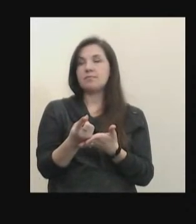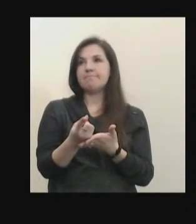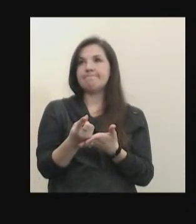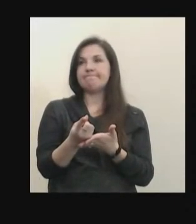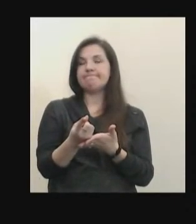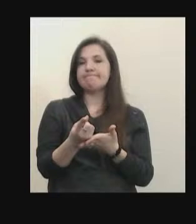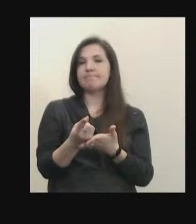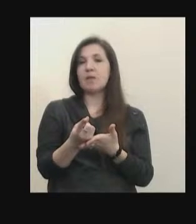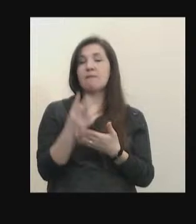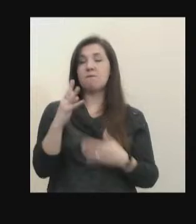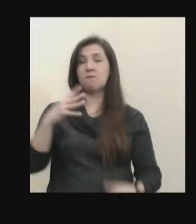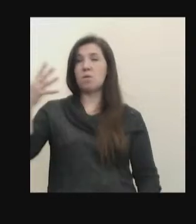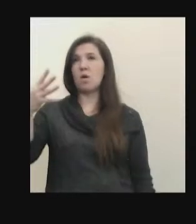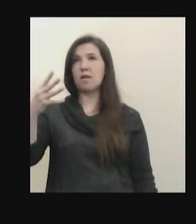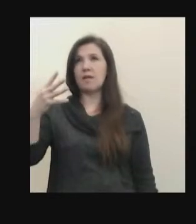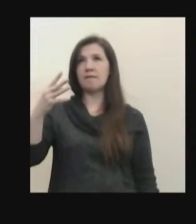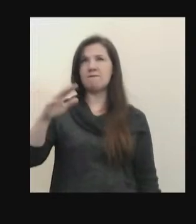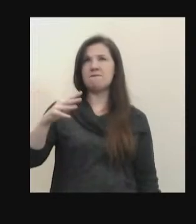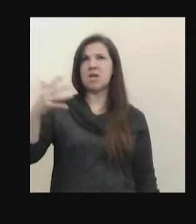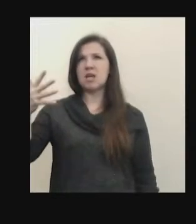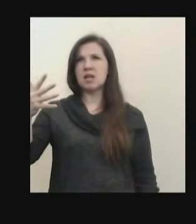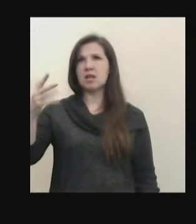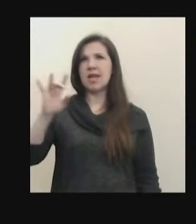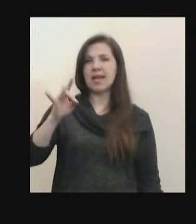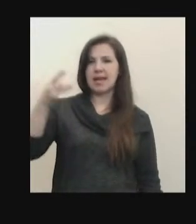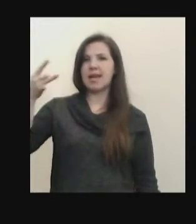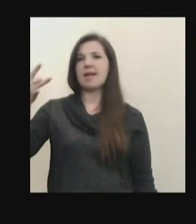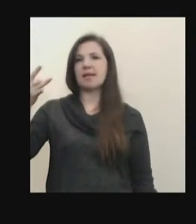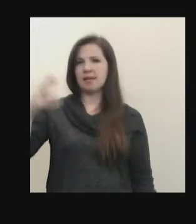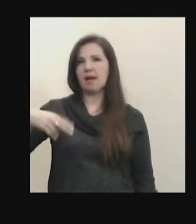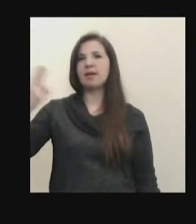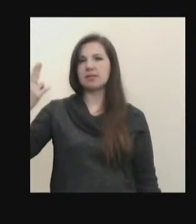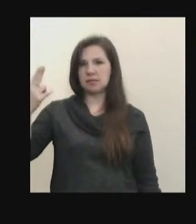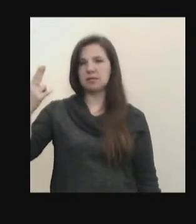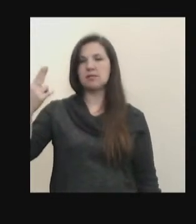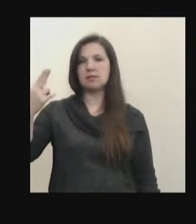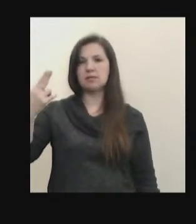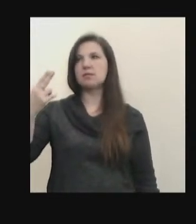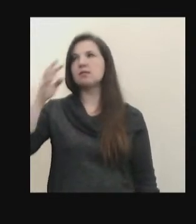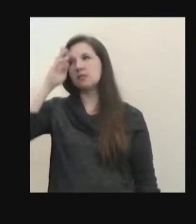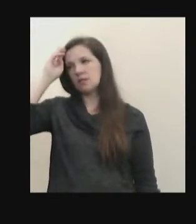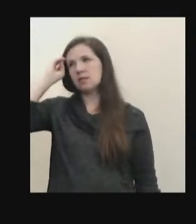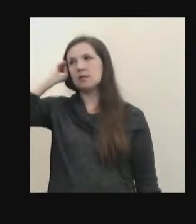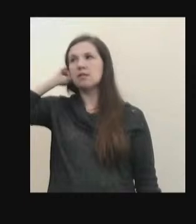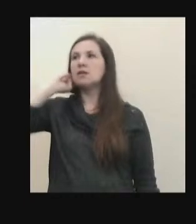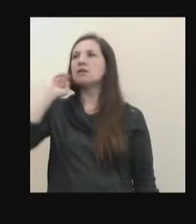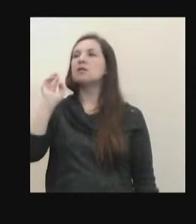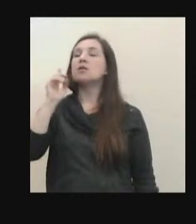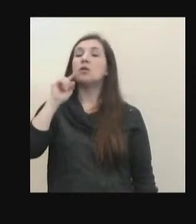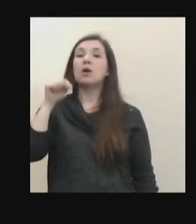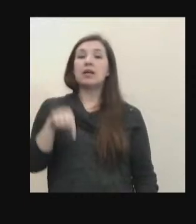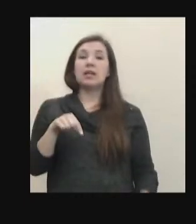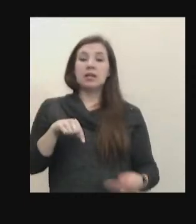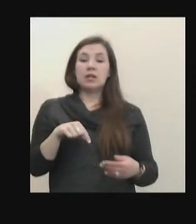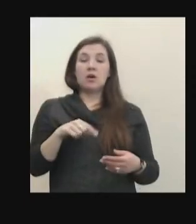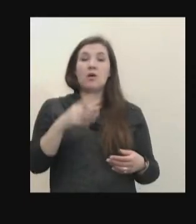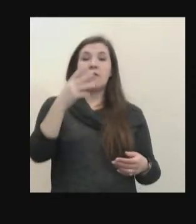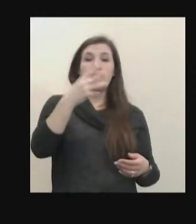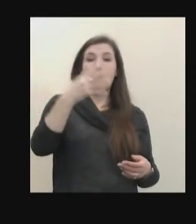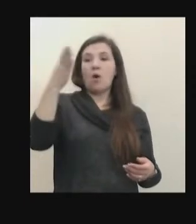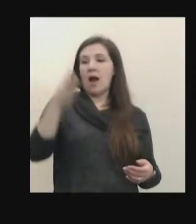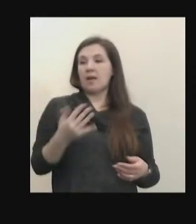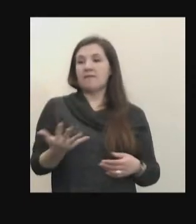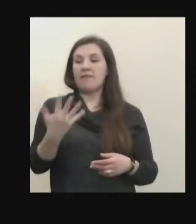fourth highest, the fifth highest, and I think the eighth highest. So just in this week alone, we've had 4 or 5 of the worst days